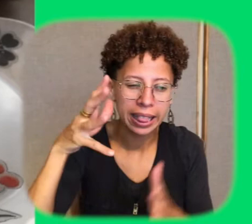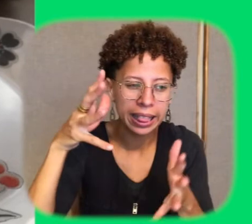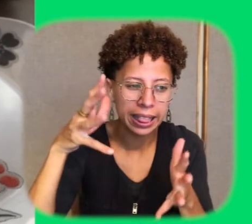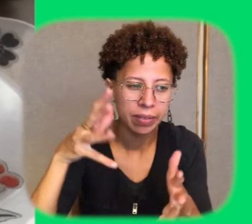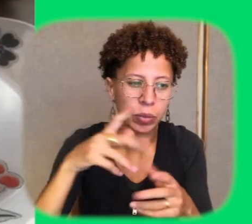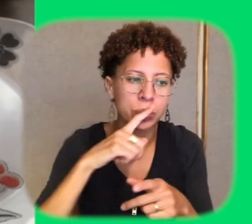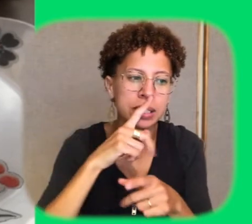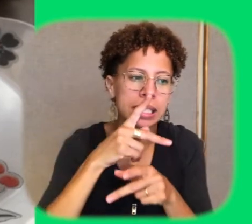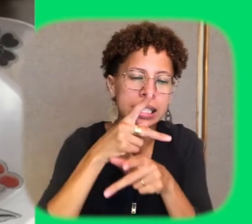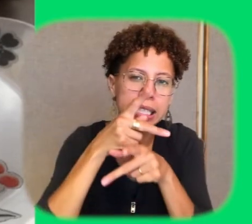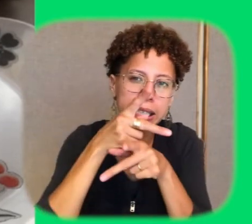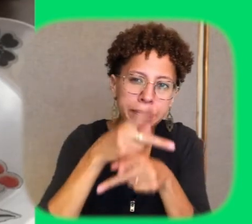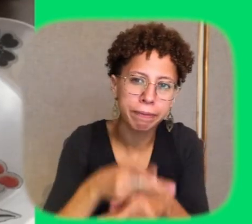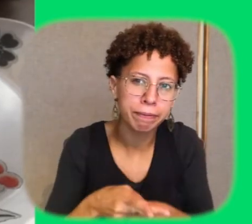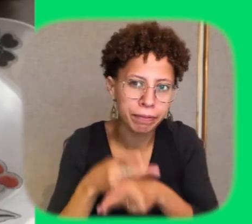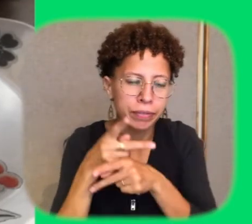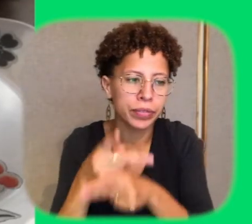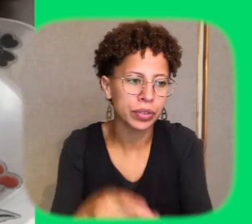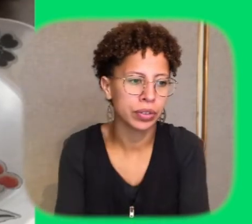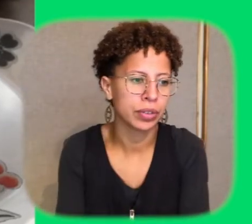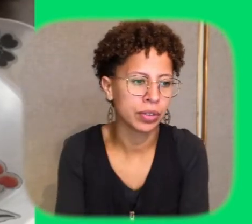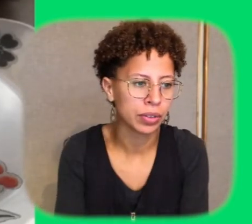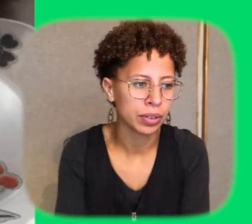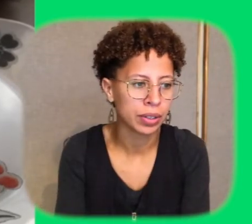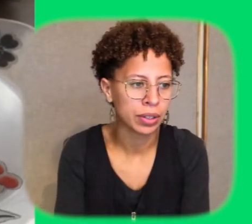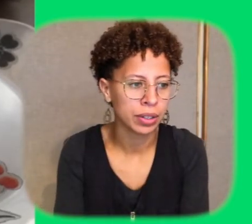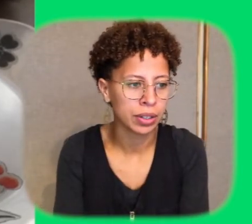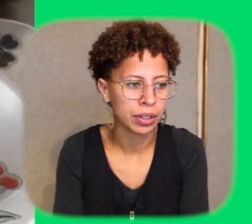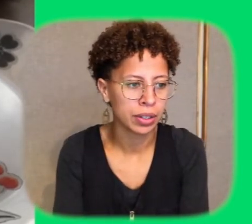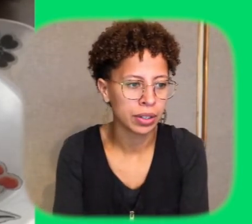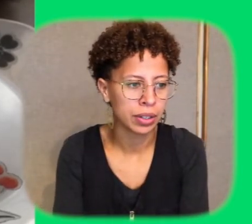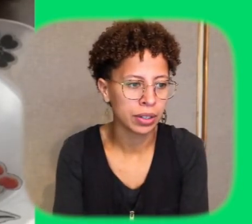careful. I think one drop ought to do it.